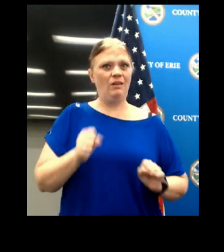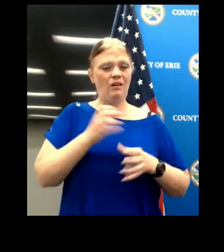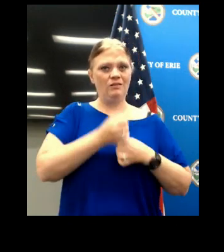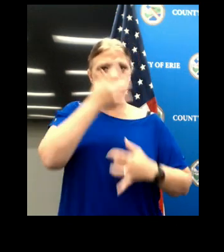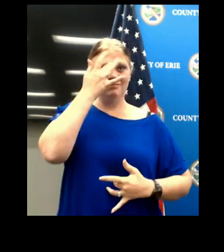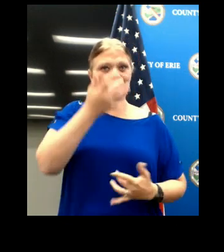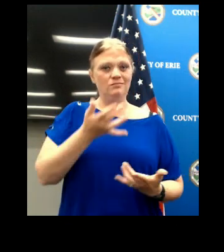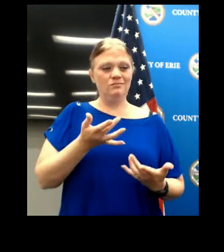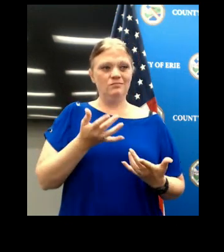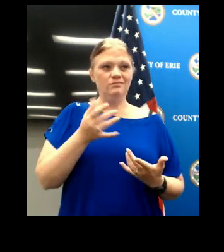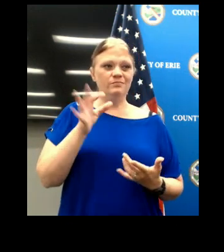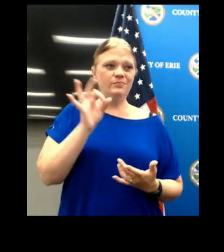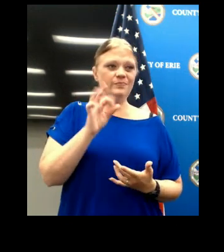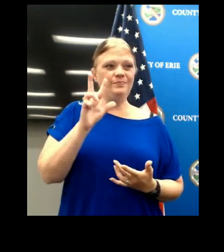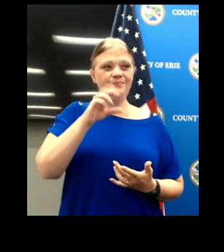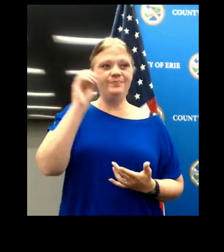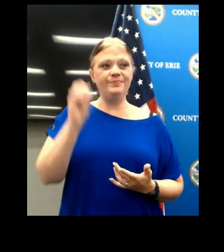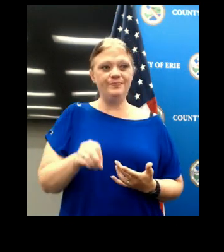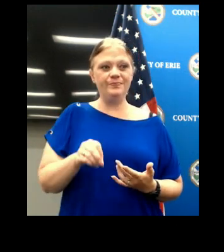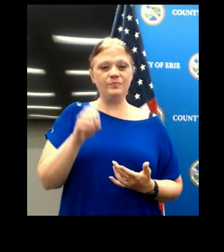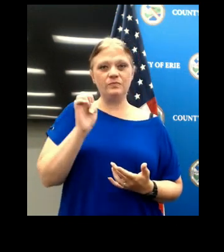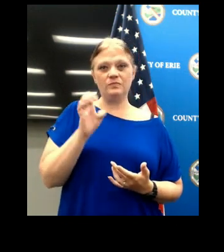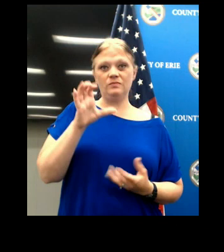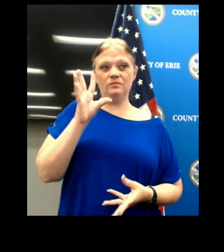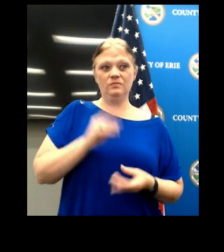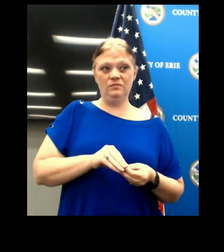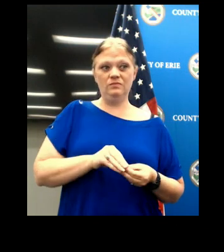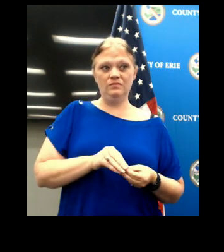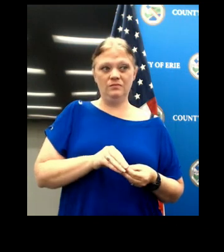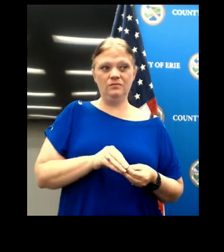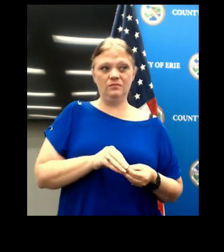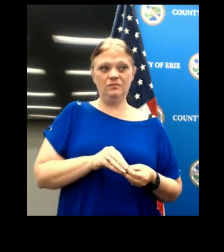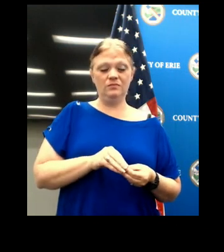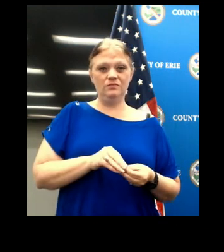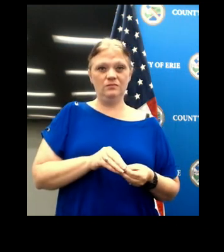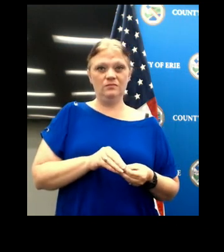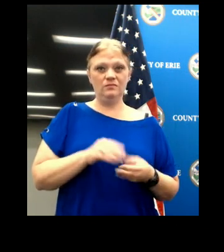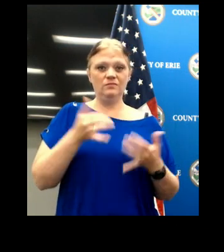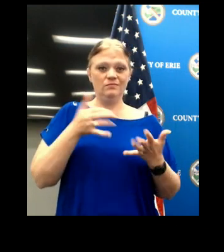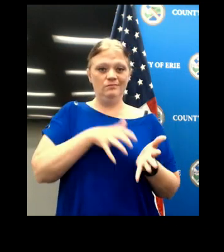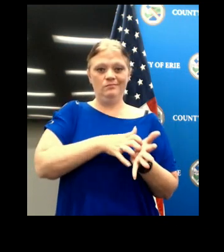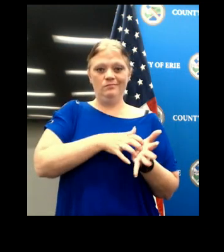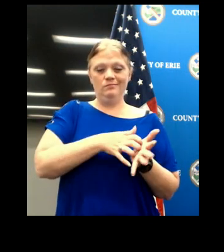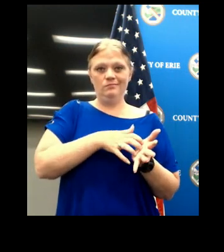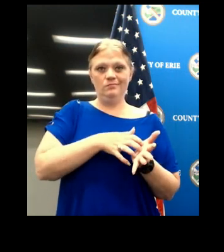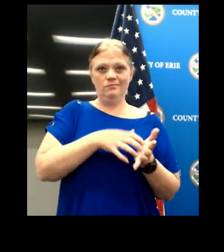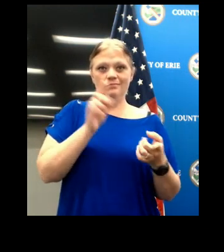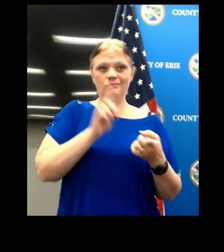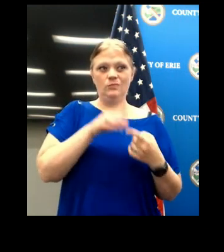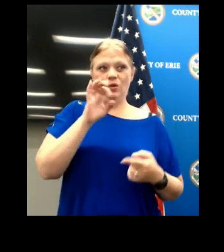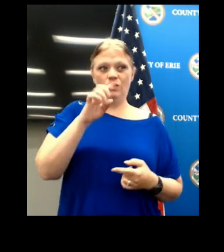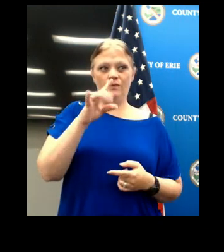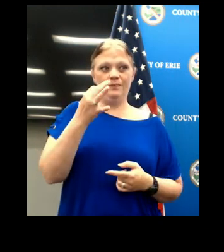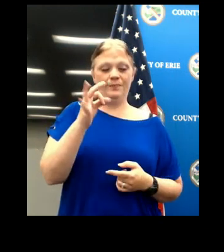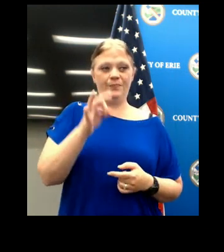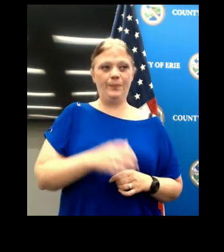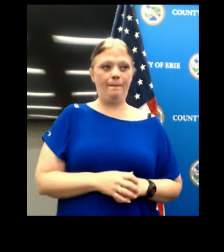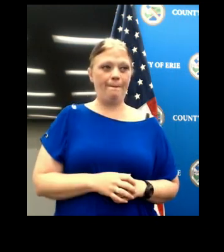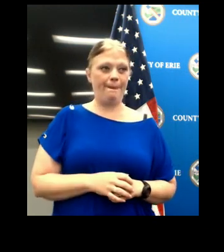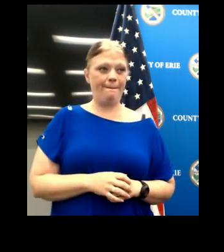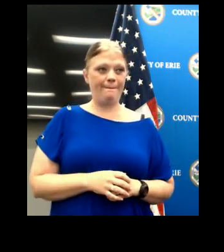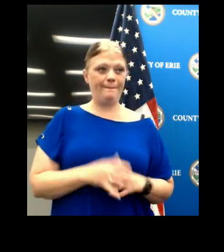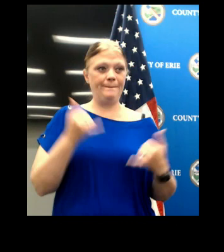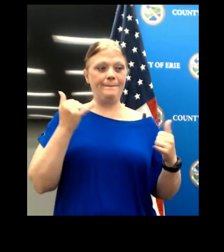About 93% of Erie County residents are susceptible to COVID-19. So looking at